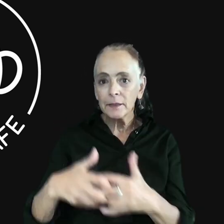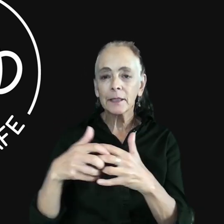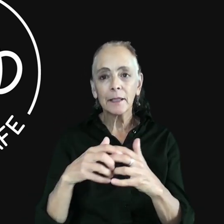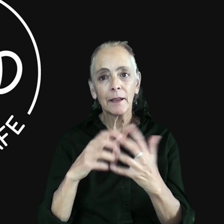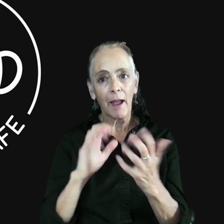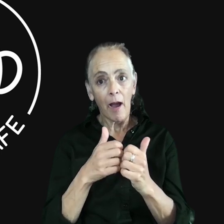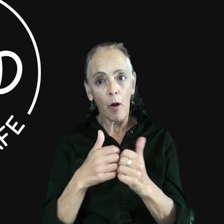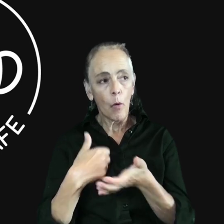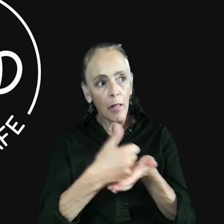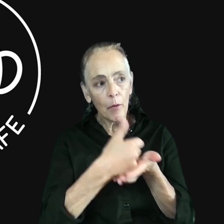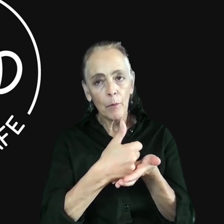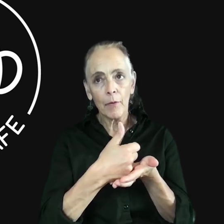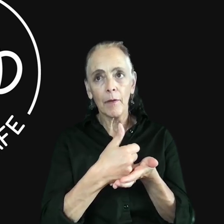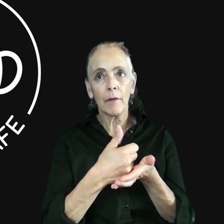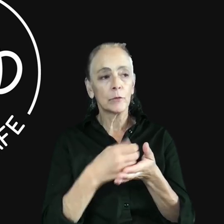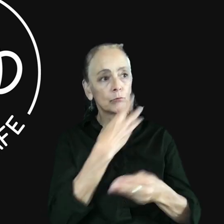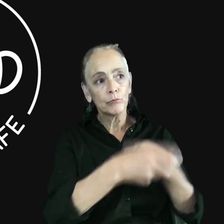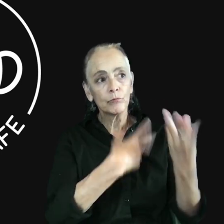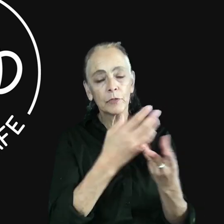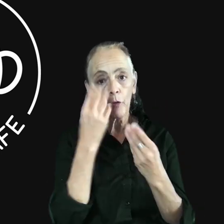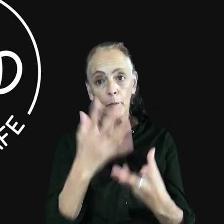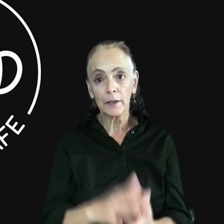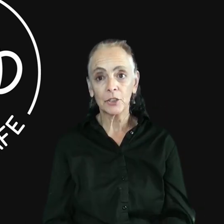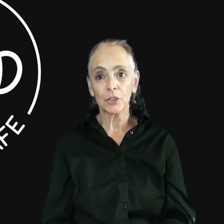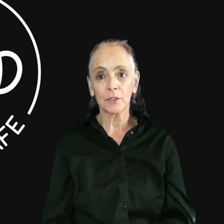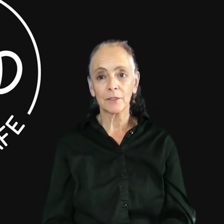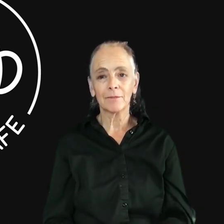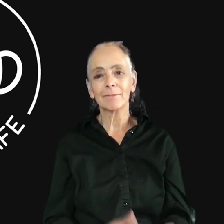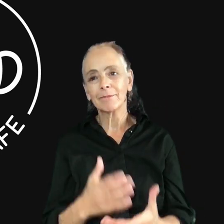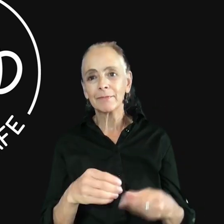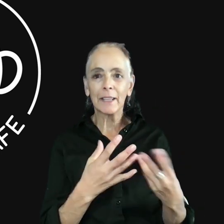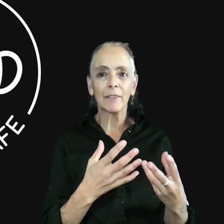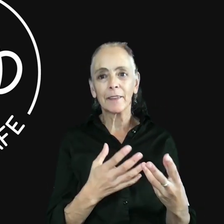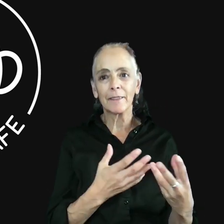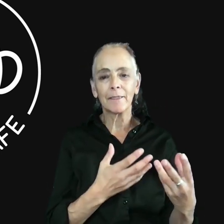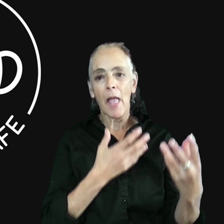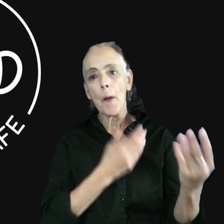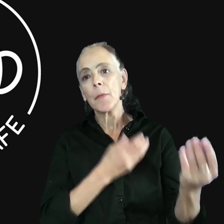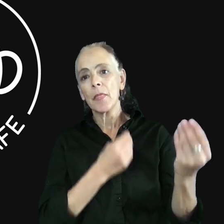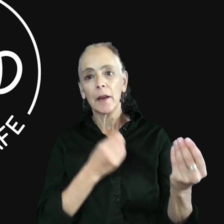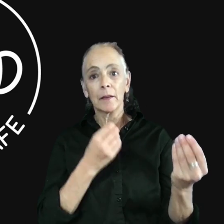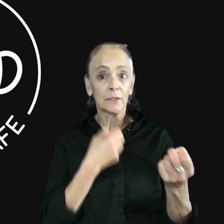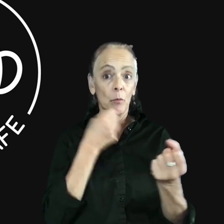being able to help kind of provide information and just being that kind of empathetic support for the team